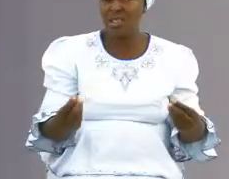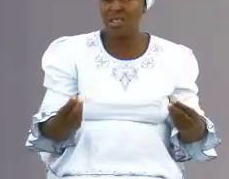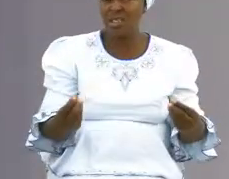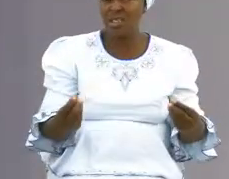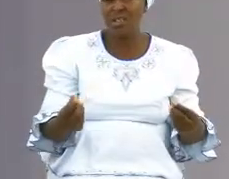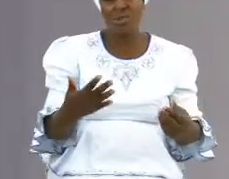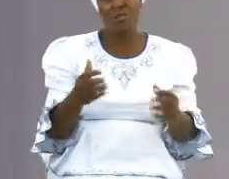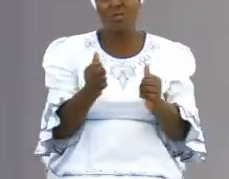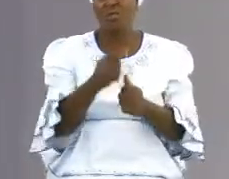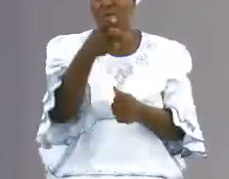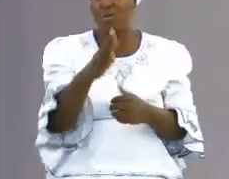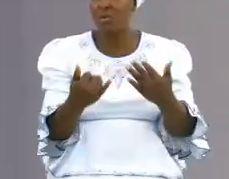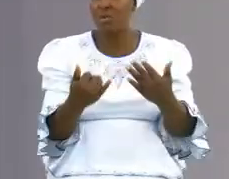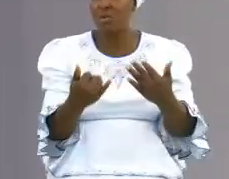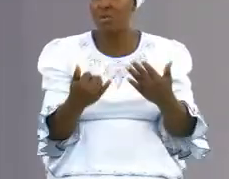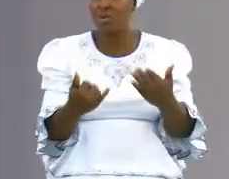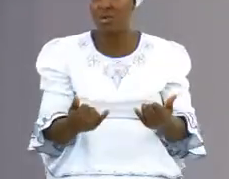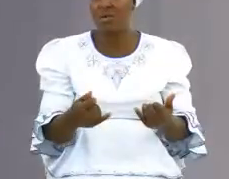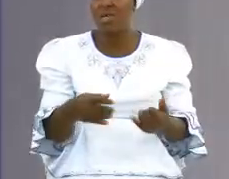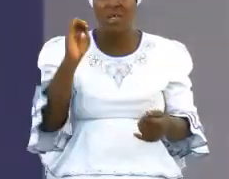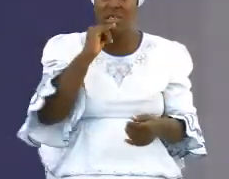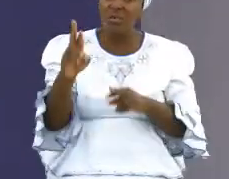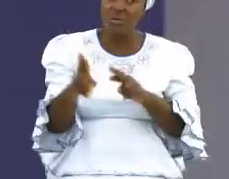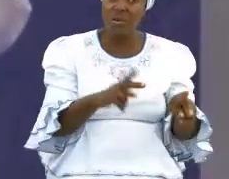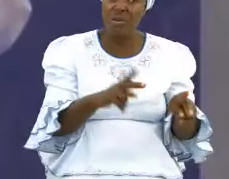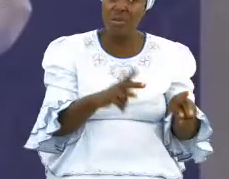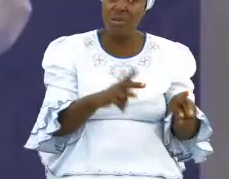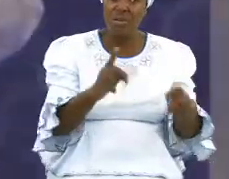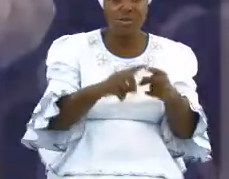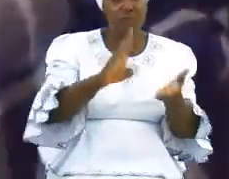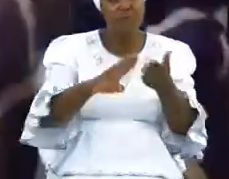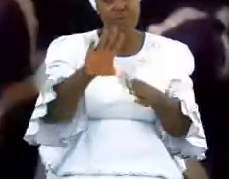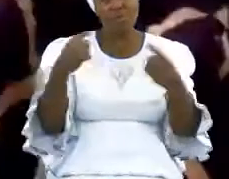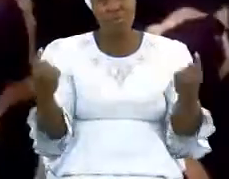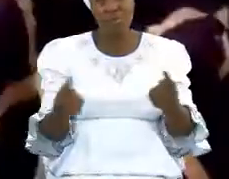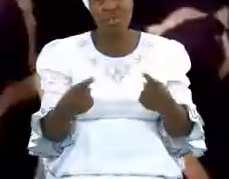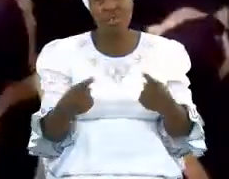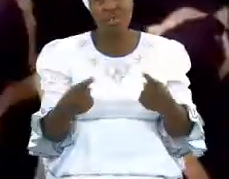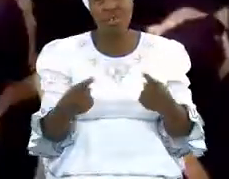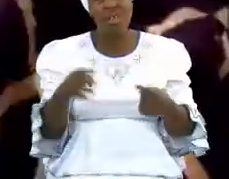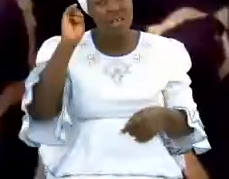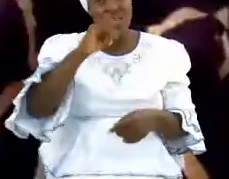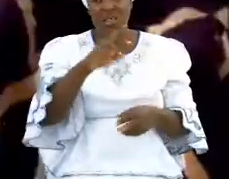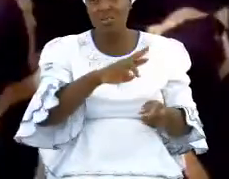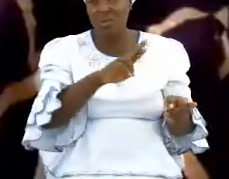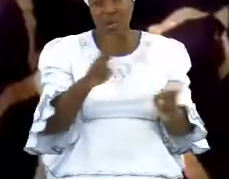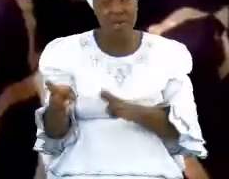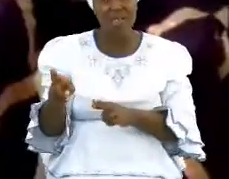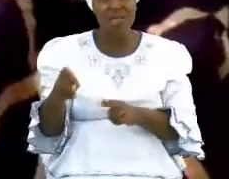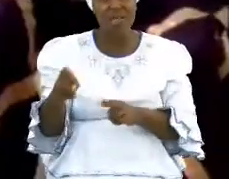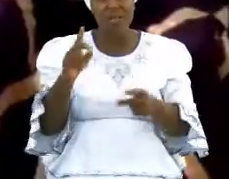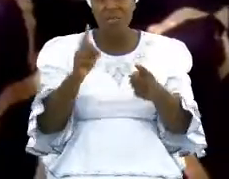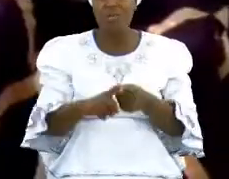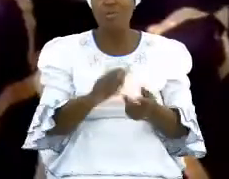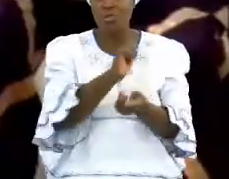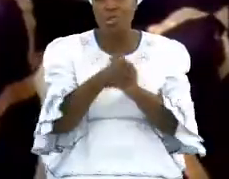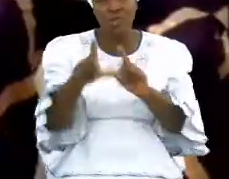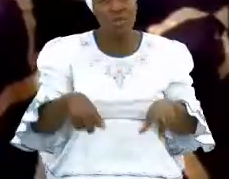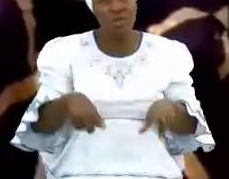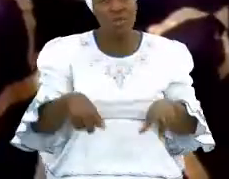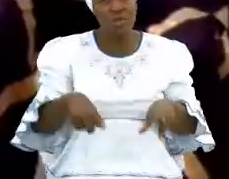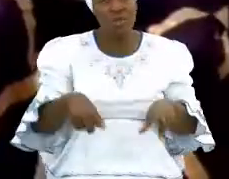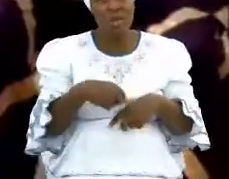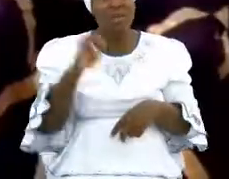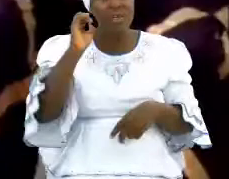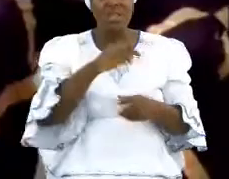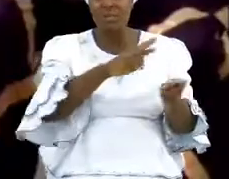sin. He's ready to change your life. He's ready to take your guilt away.